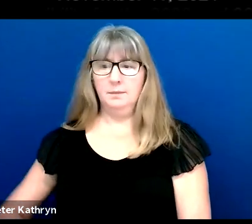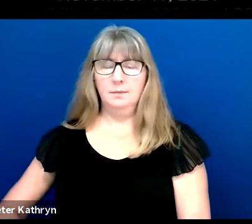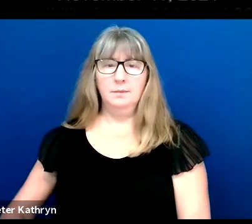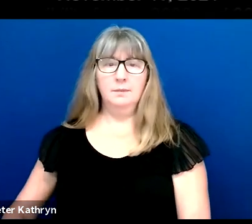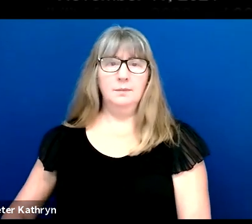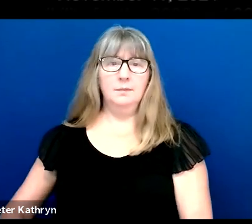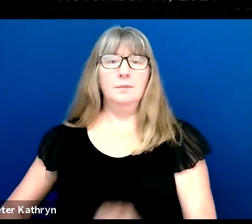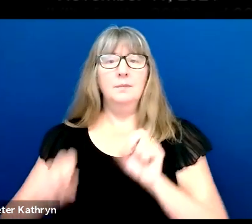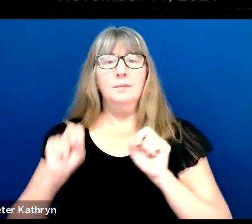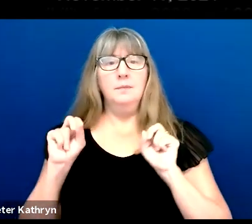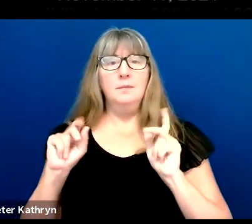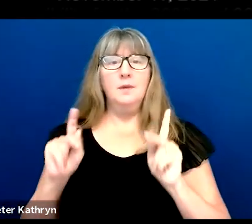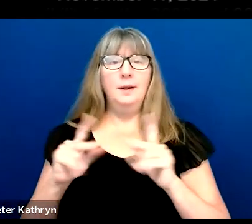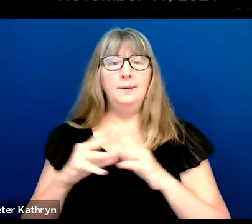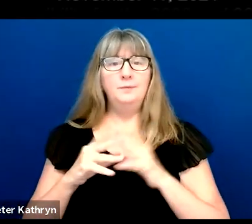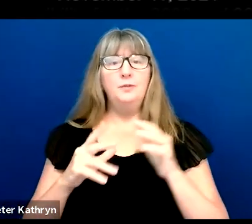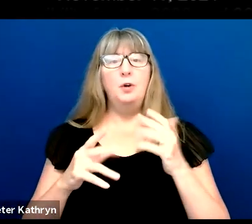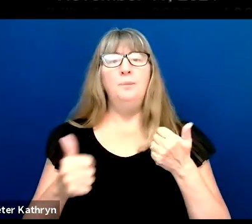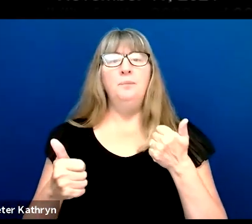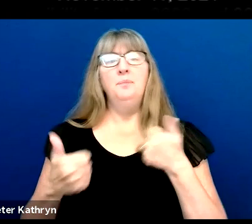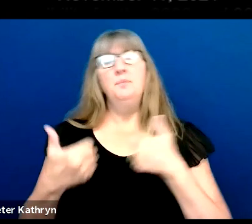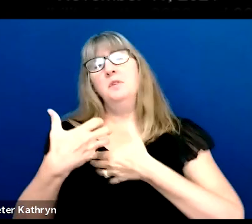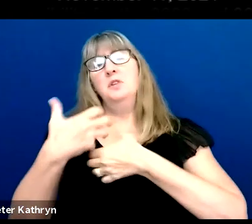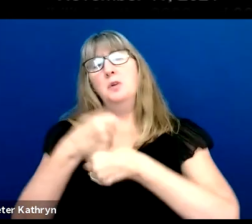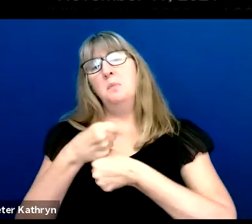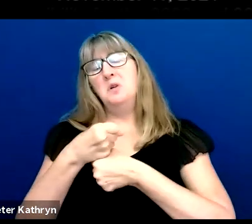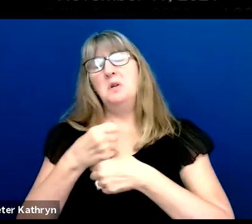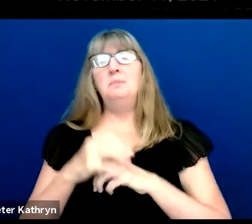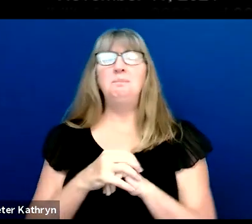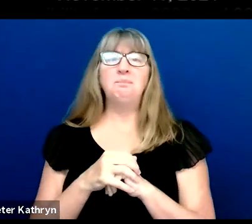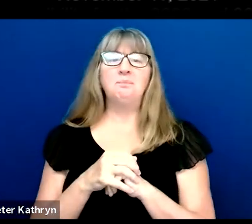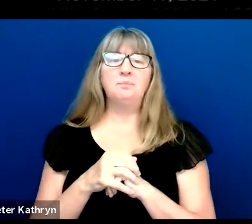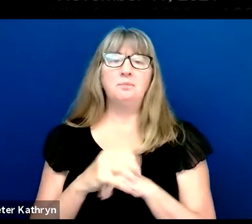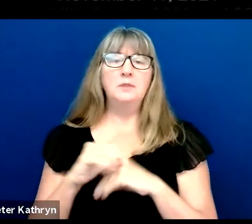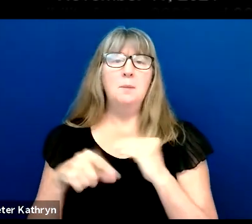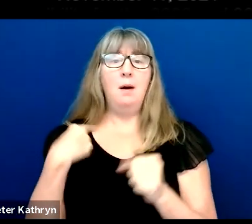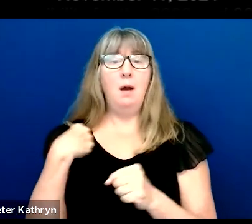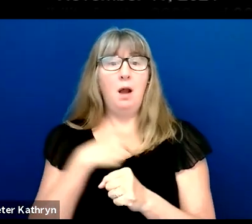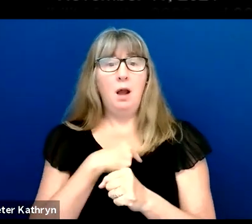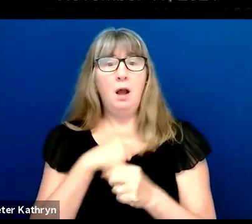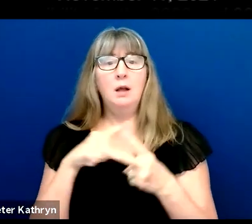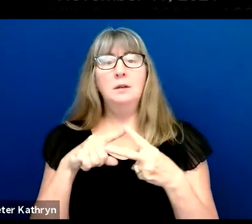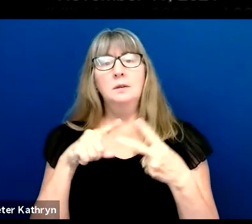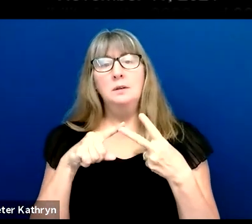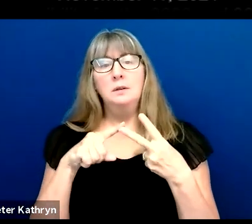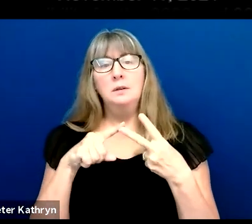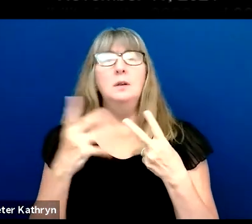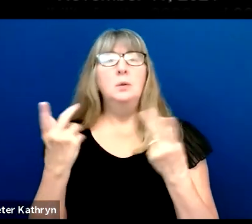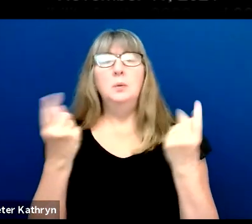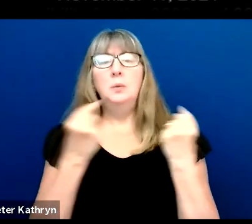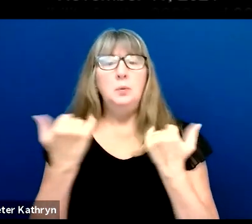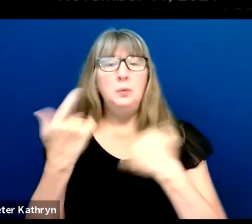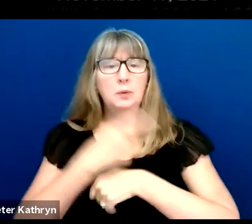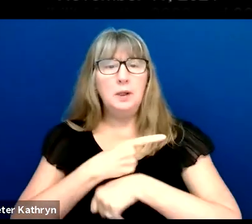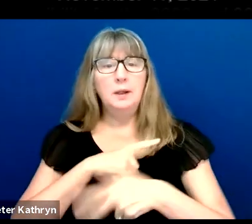All right, so just an executive summary for the presentation, summary about us, our journey to today, the discussion of